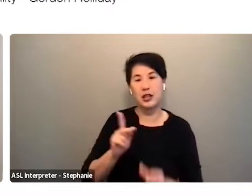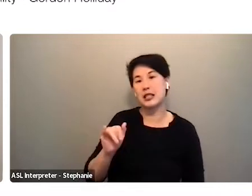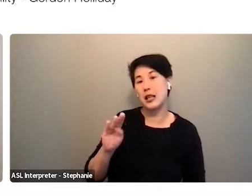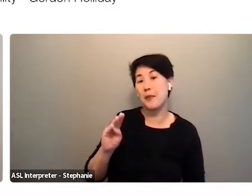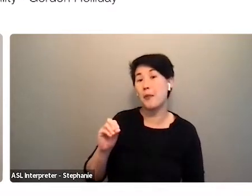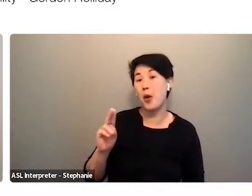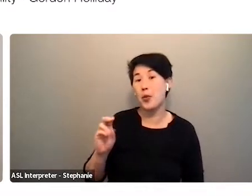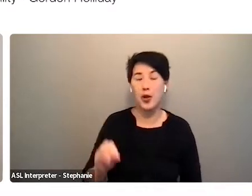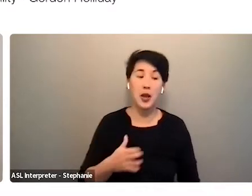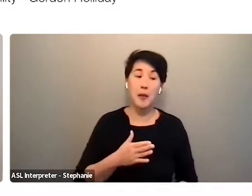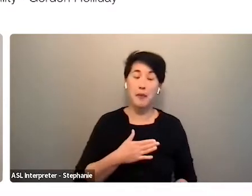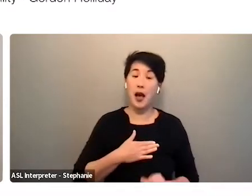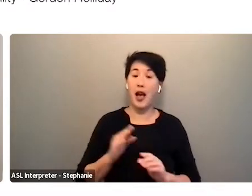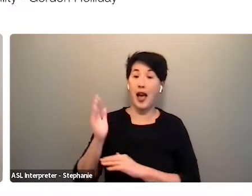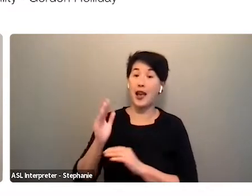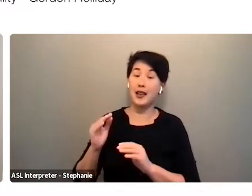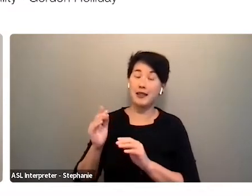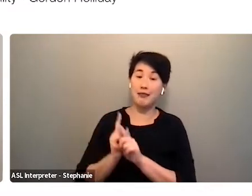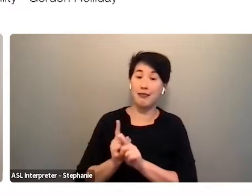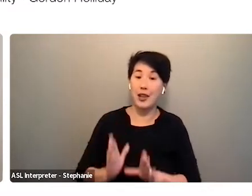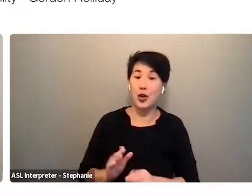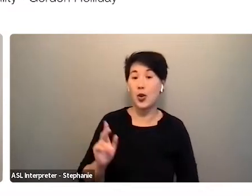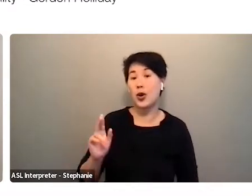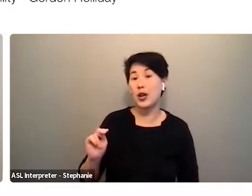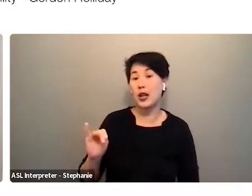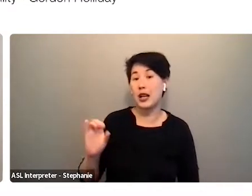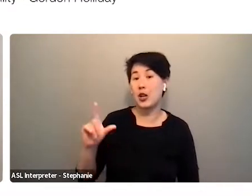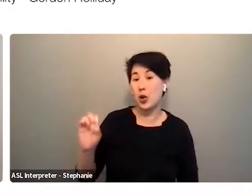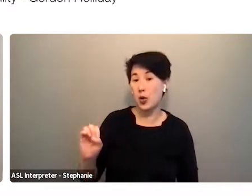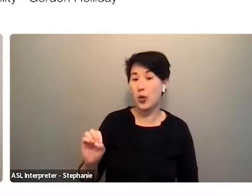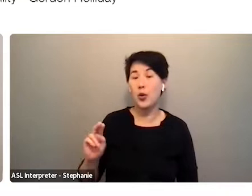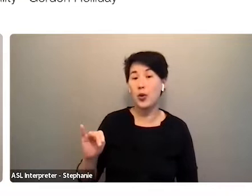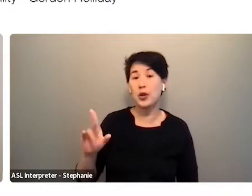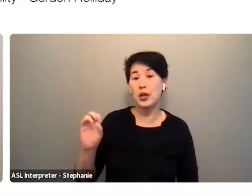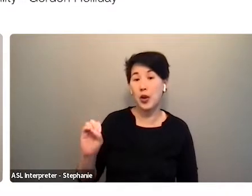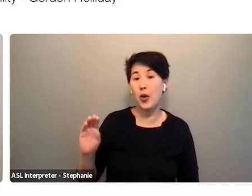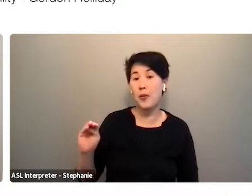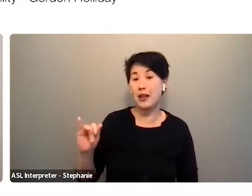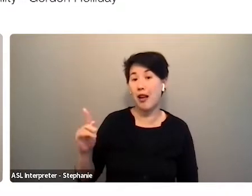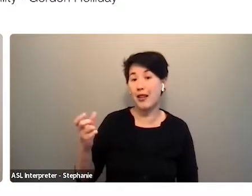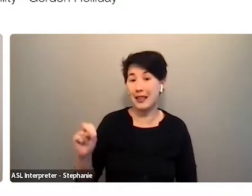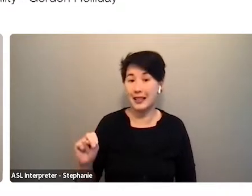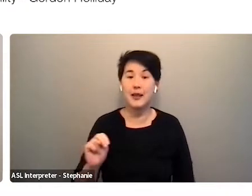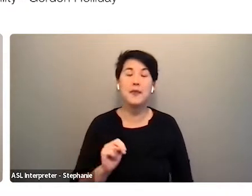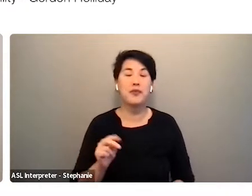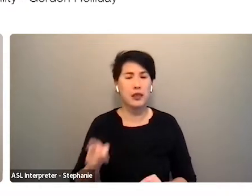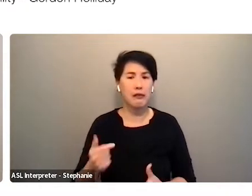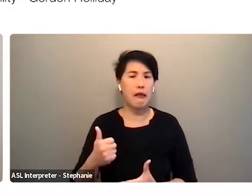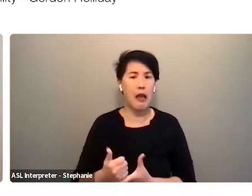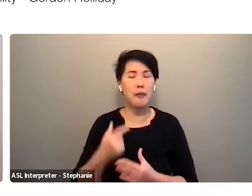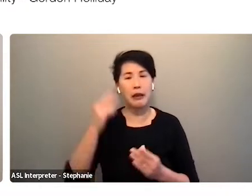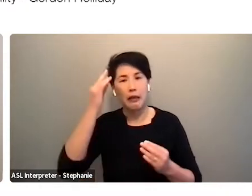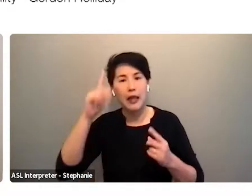one of my mentors as well, Nicole McLaughlin and Jessica with Fab Scrap, they really helped me think